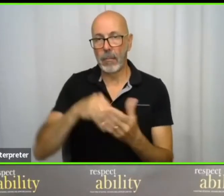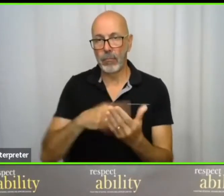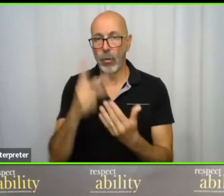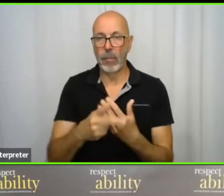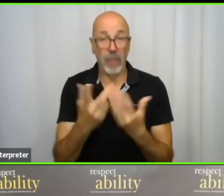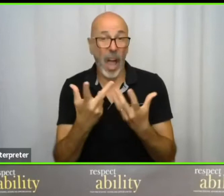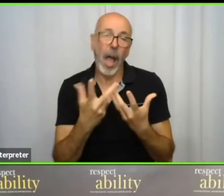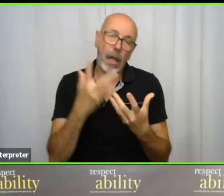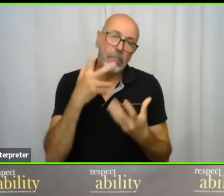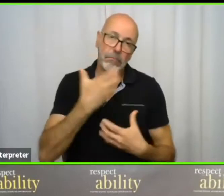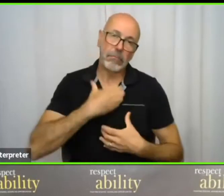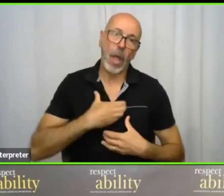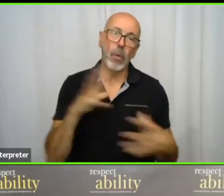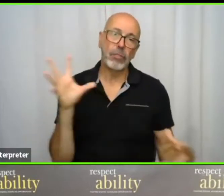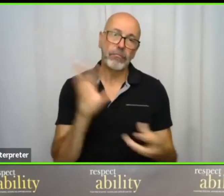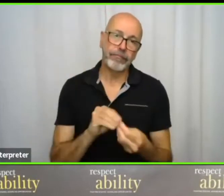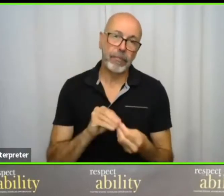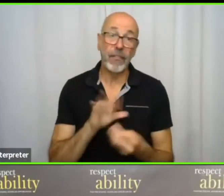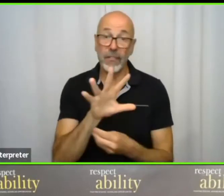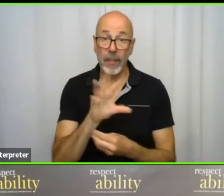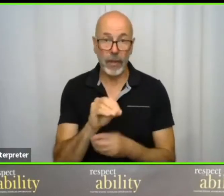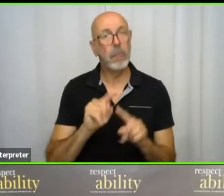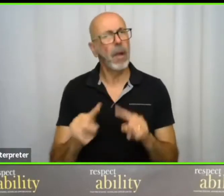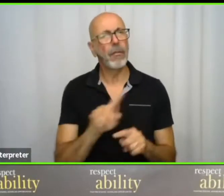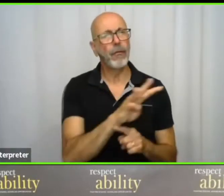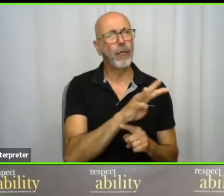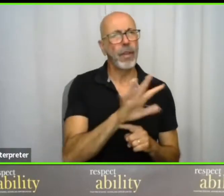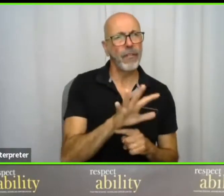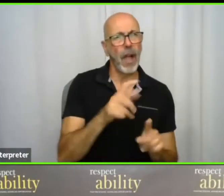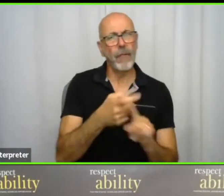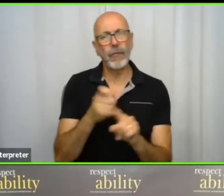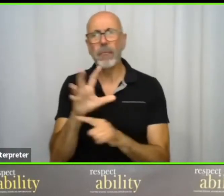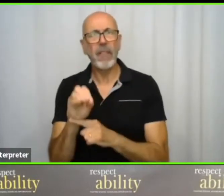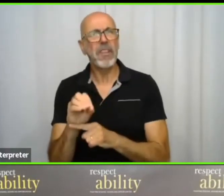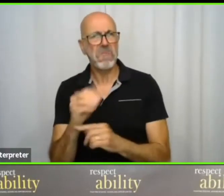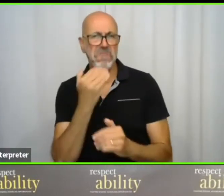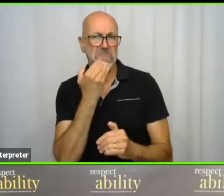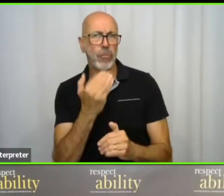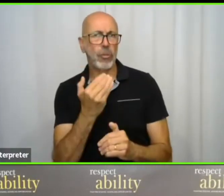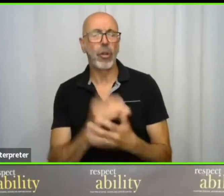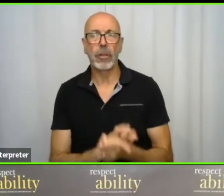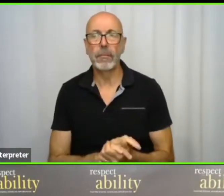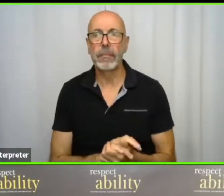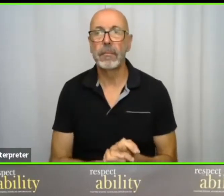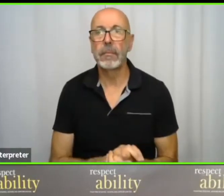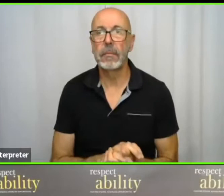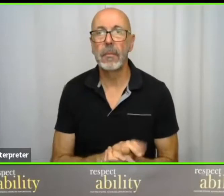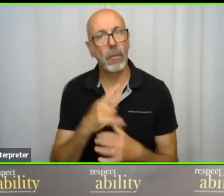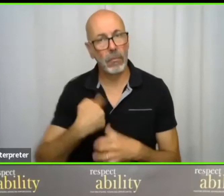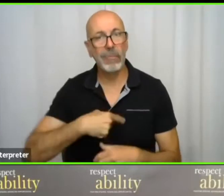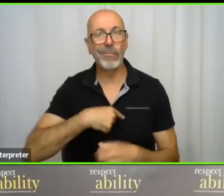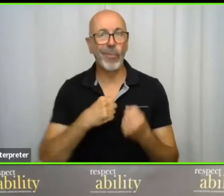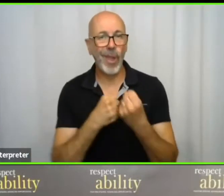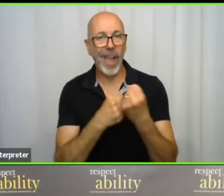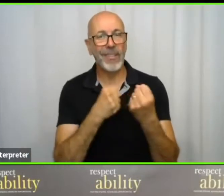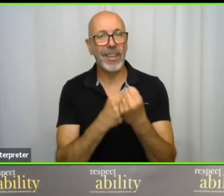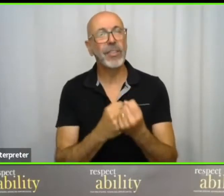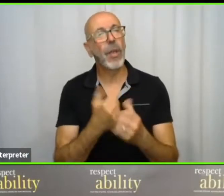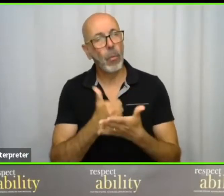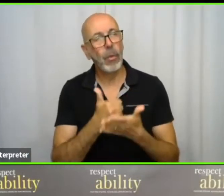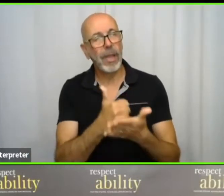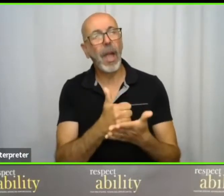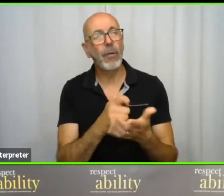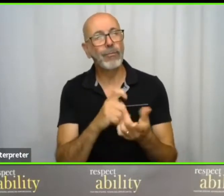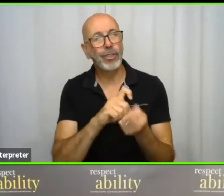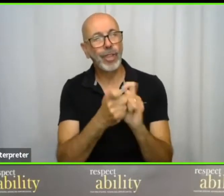but you know what, 45 out of 50 is still pretty good. And as advocates, we can help change those other